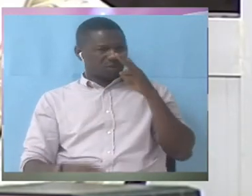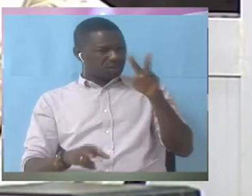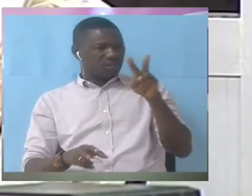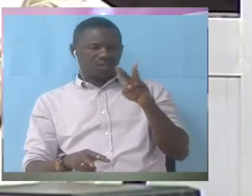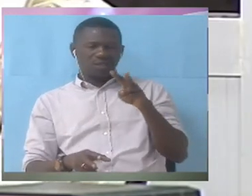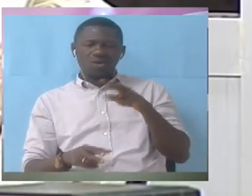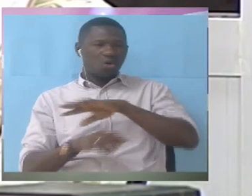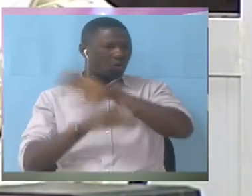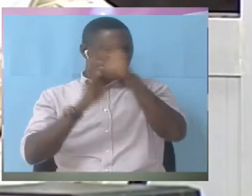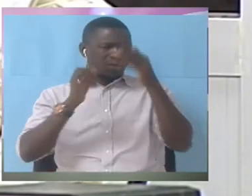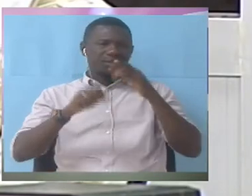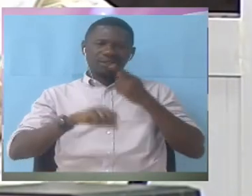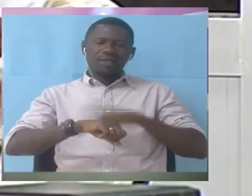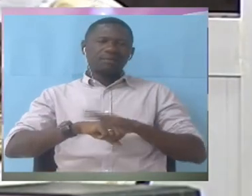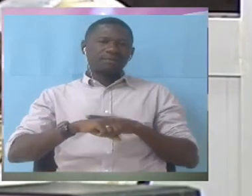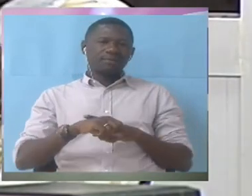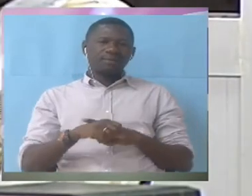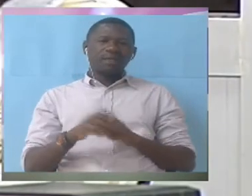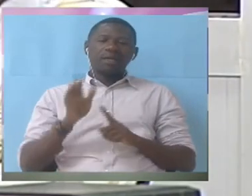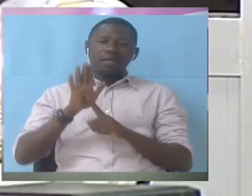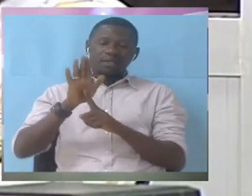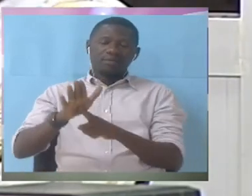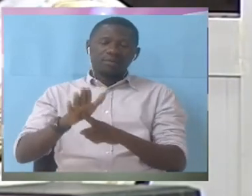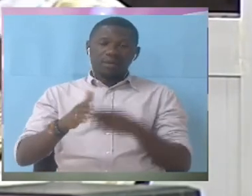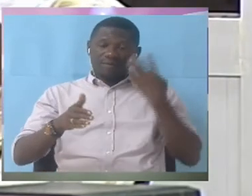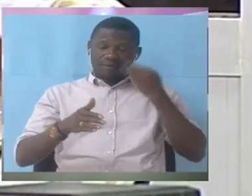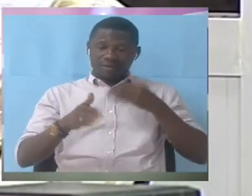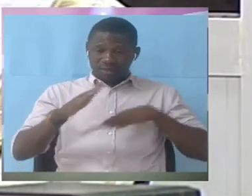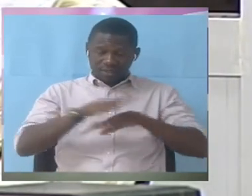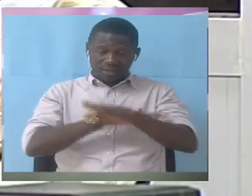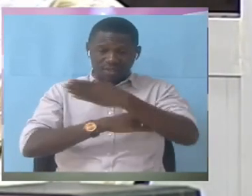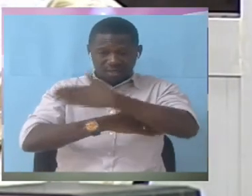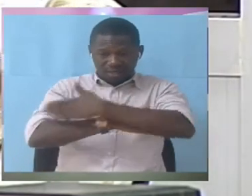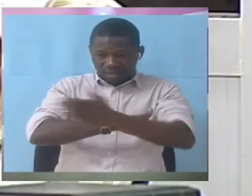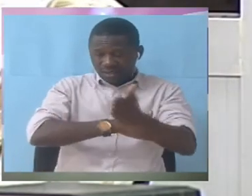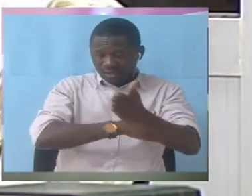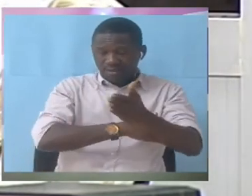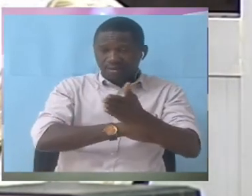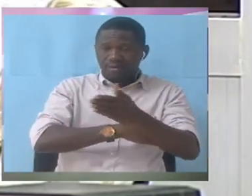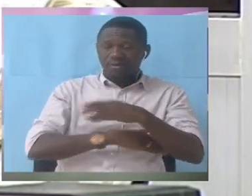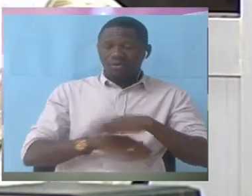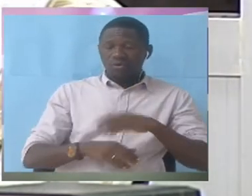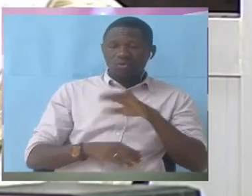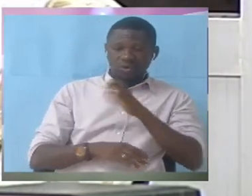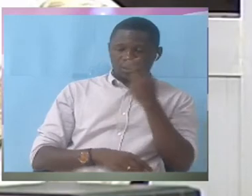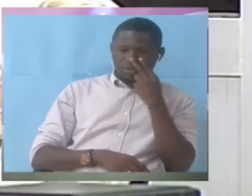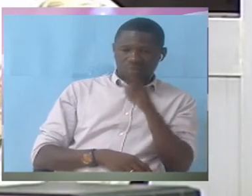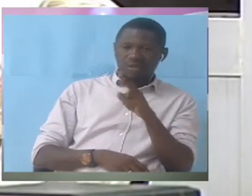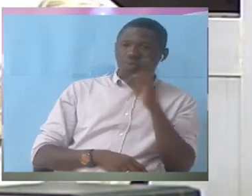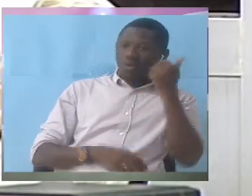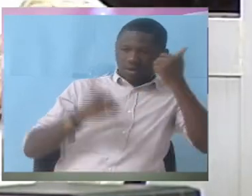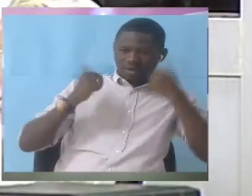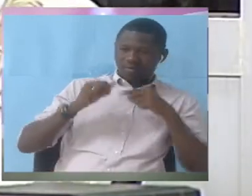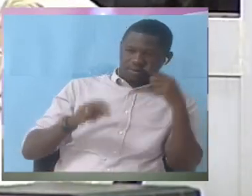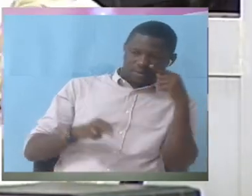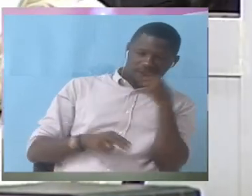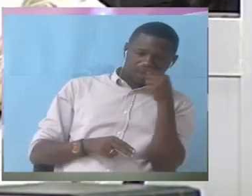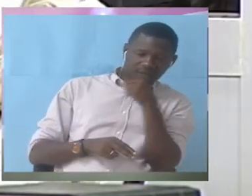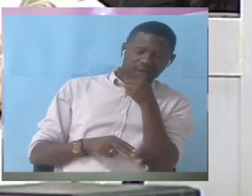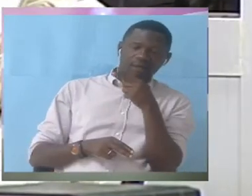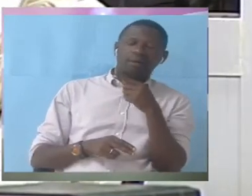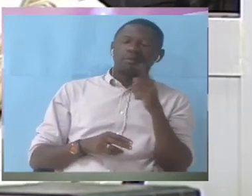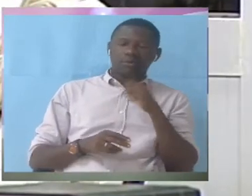time. If you are in the entrance, you can see what's happening there, but you won't see what's happening where